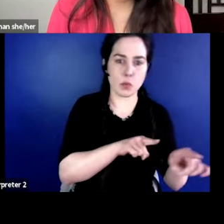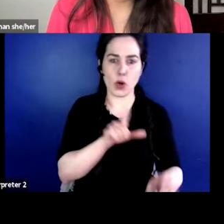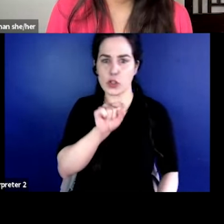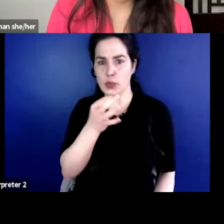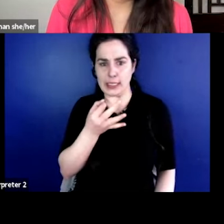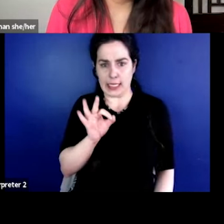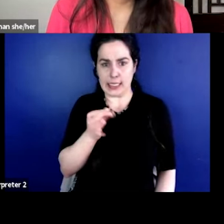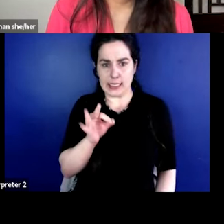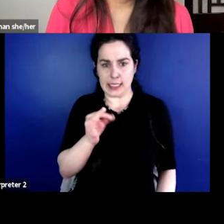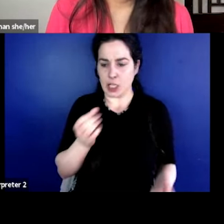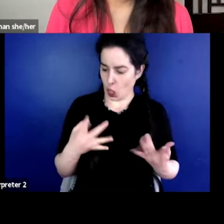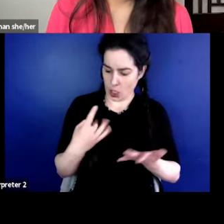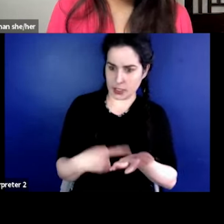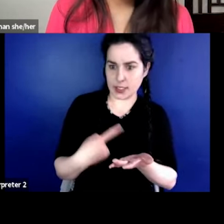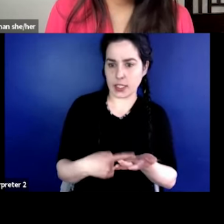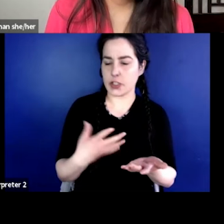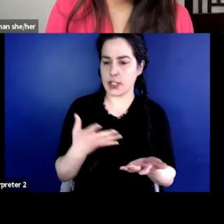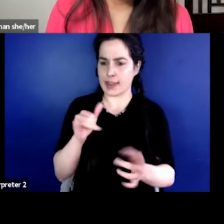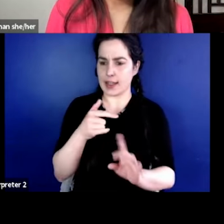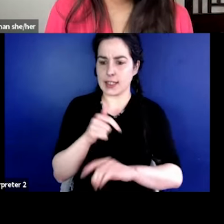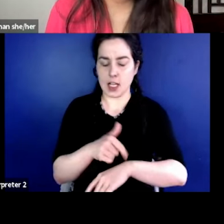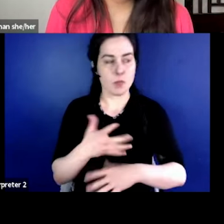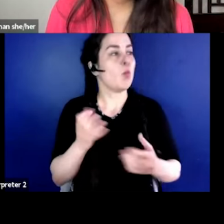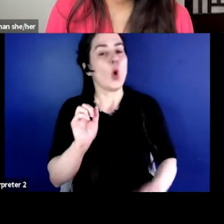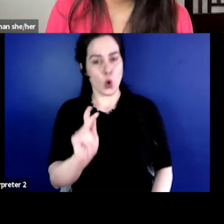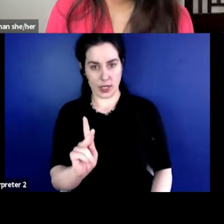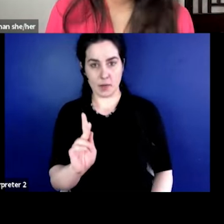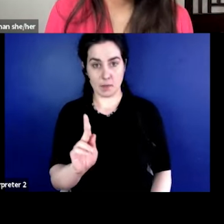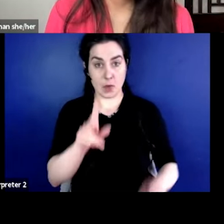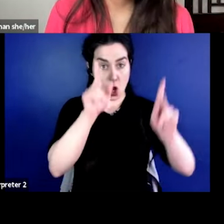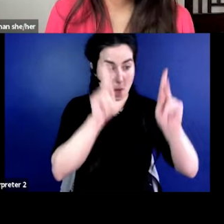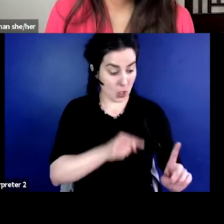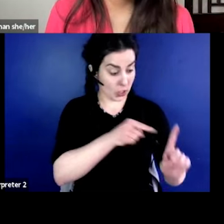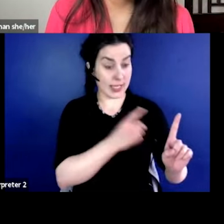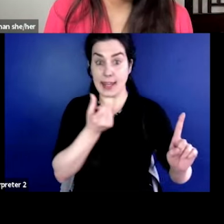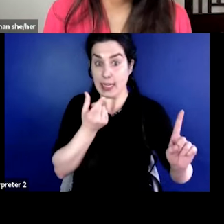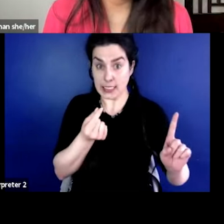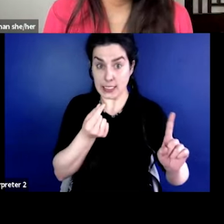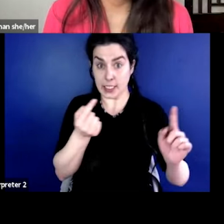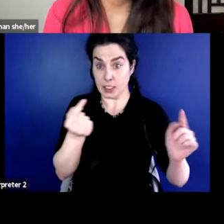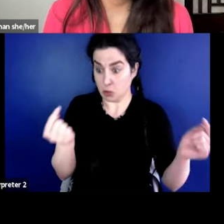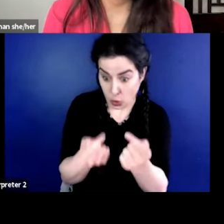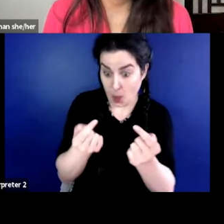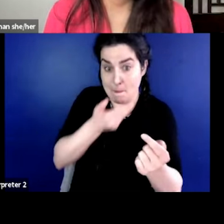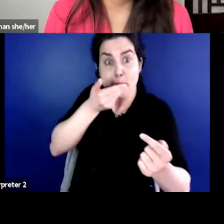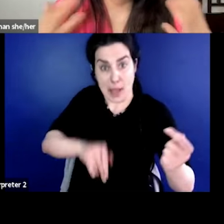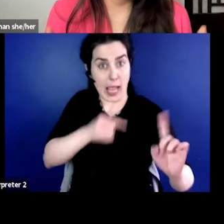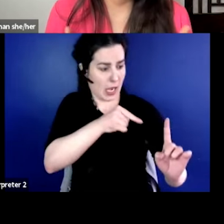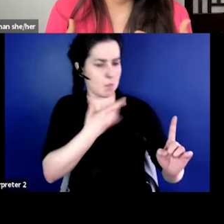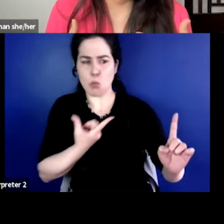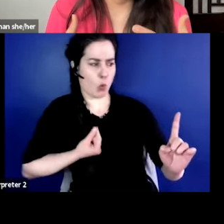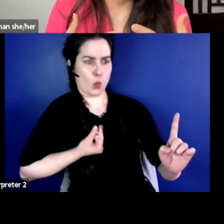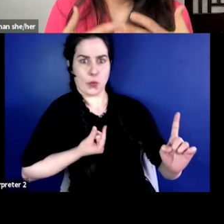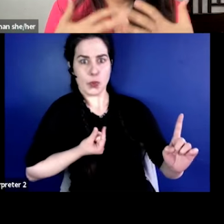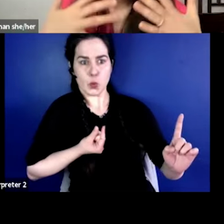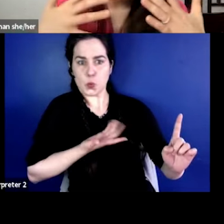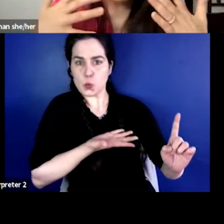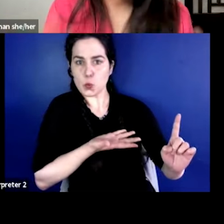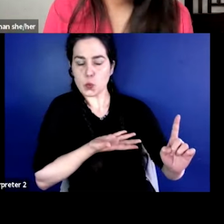the conversation was, okay, we know somebody caused harm, but we don't know what to do. And we don't want to fall into the same kind